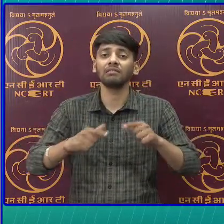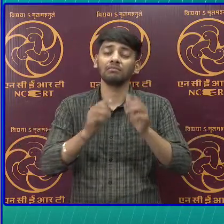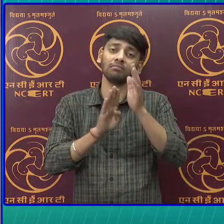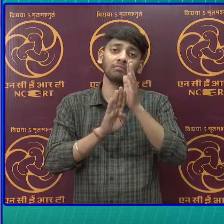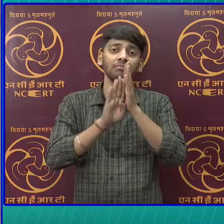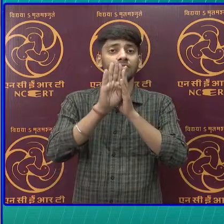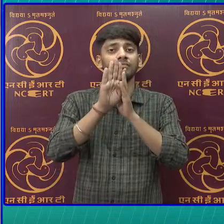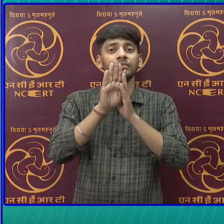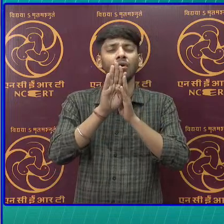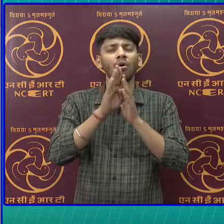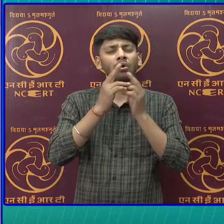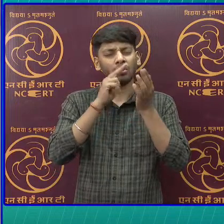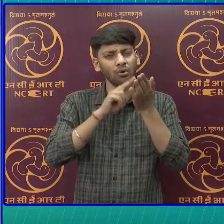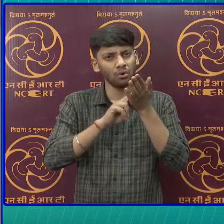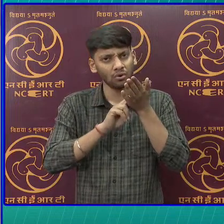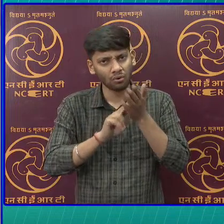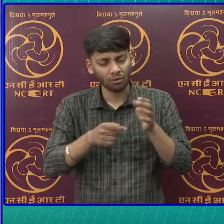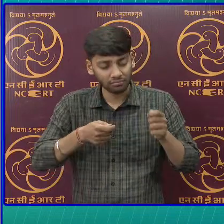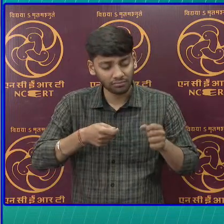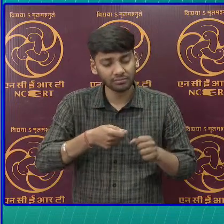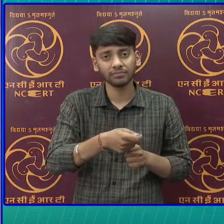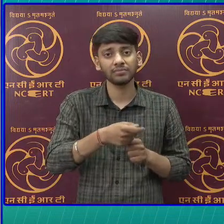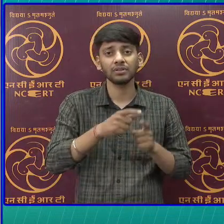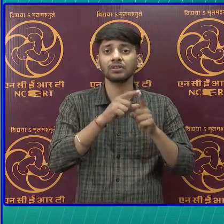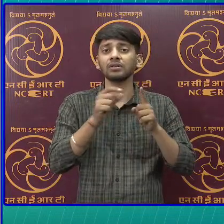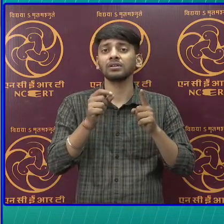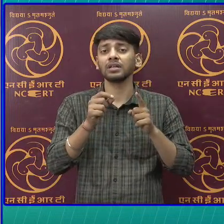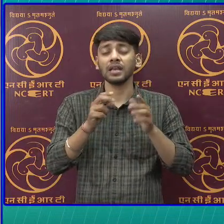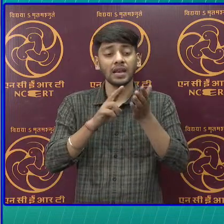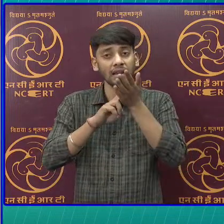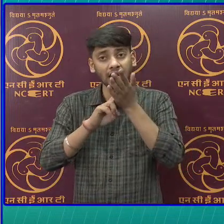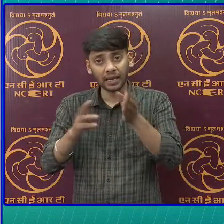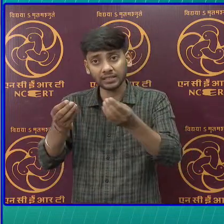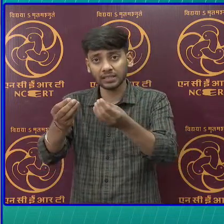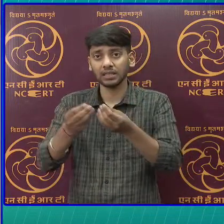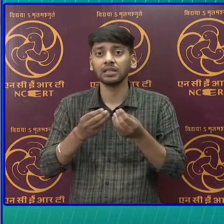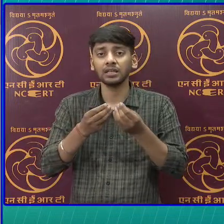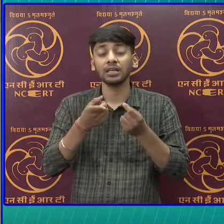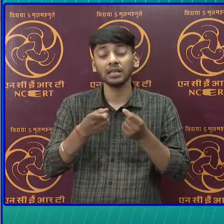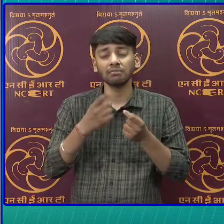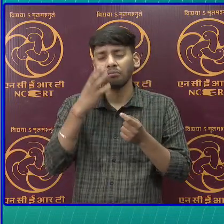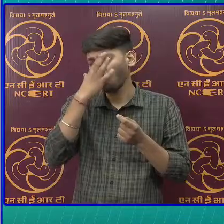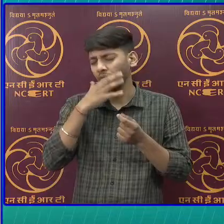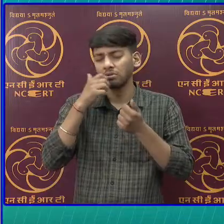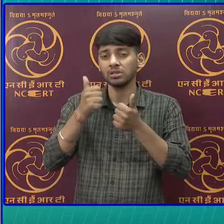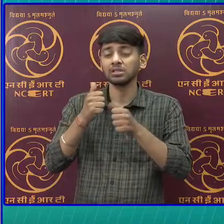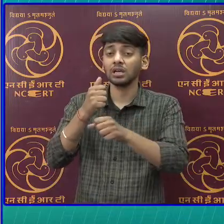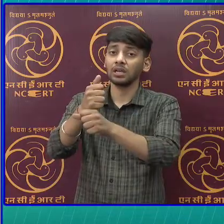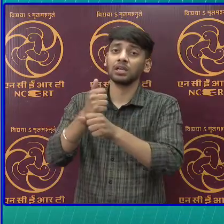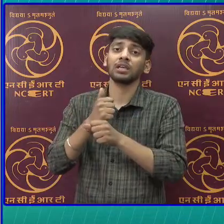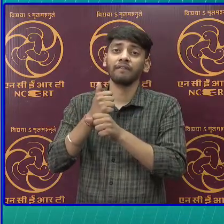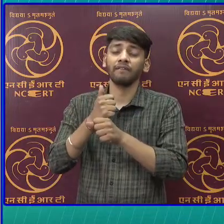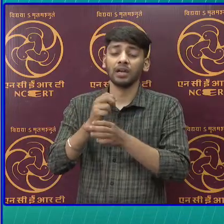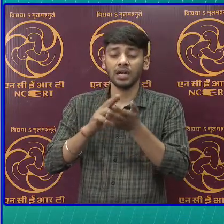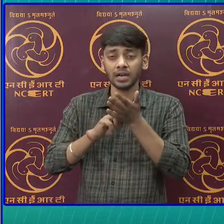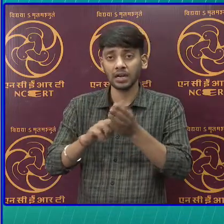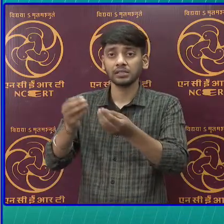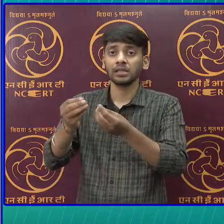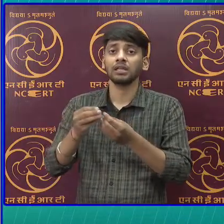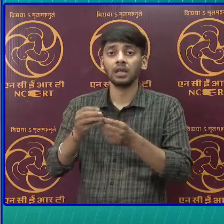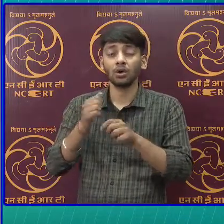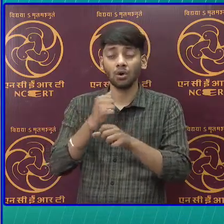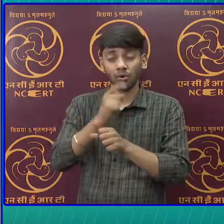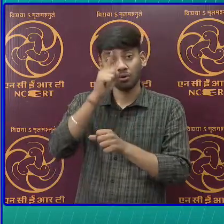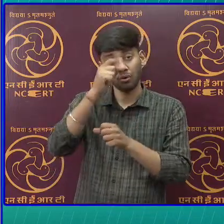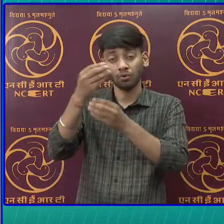simple stab or chop. And it's given by nature to us. So it's a very wonderful gift for us as well. Exactly. So poet